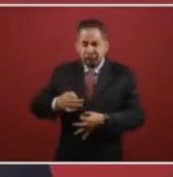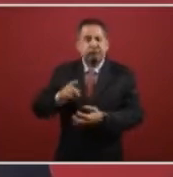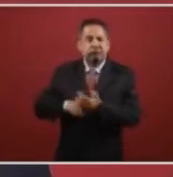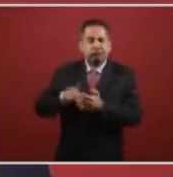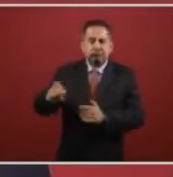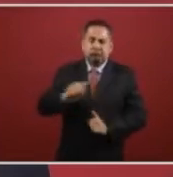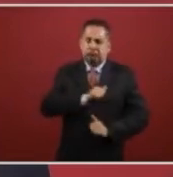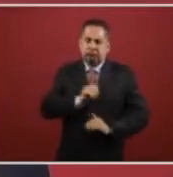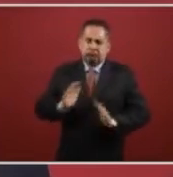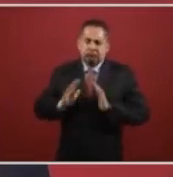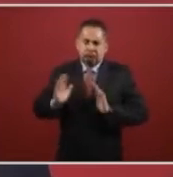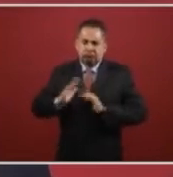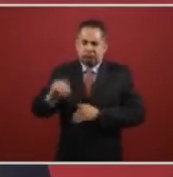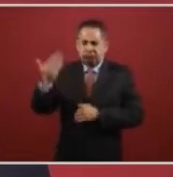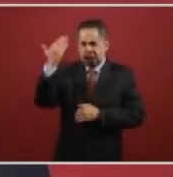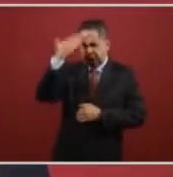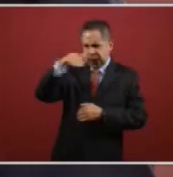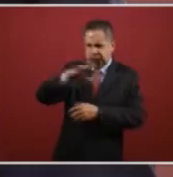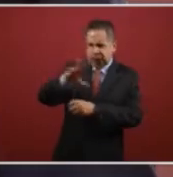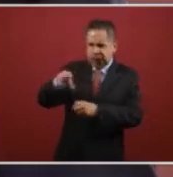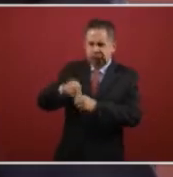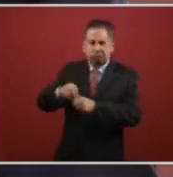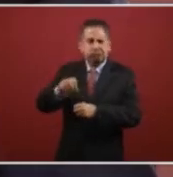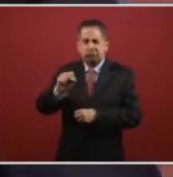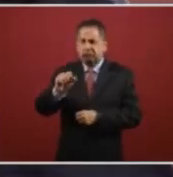discipline of the